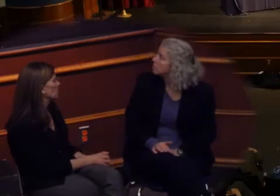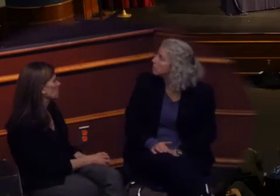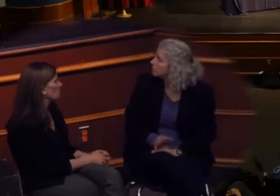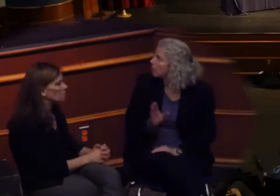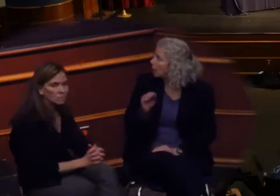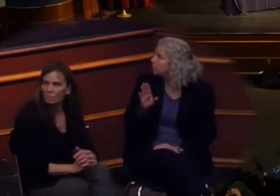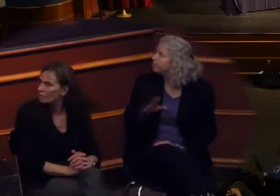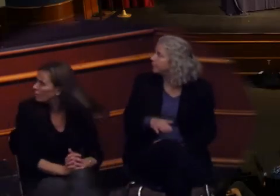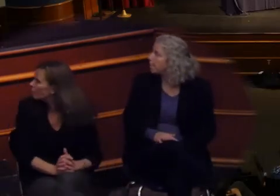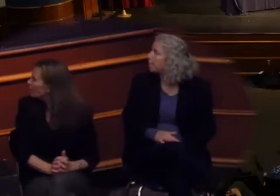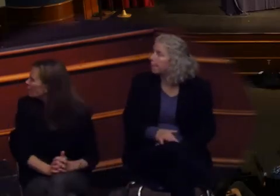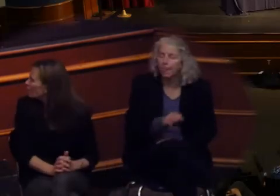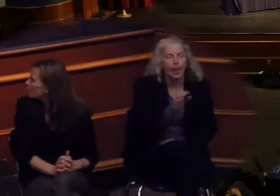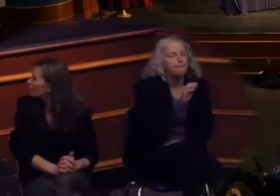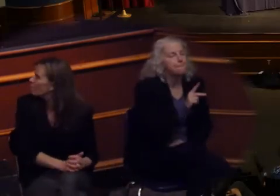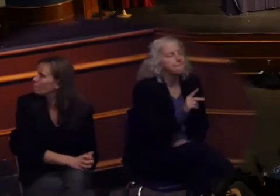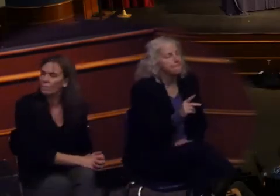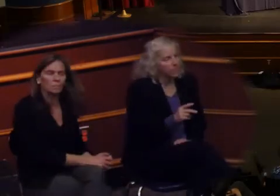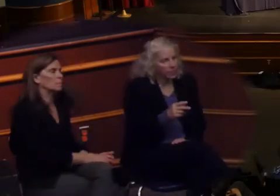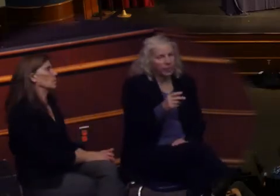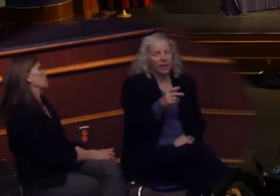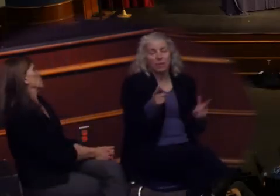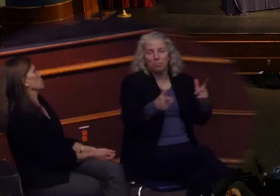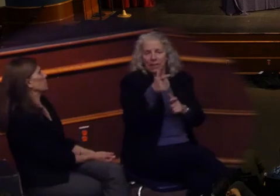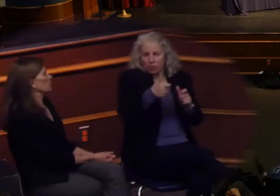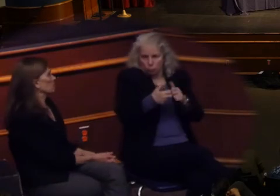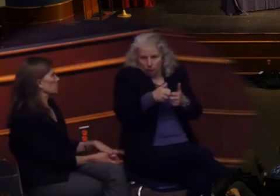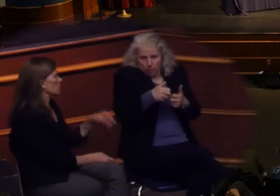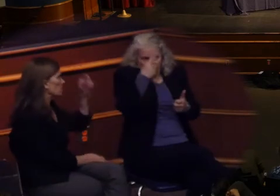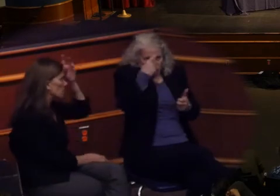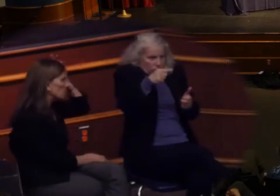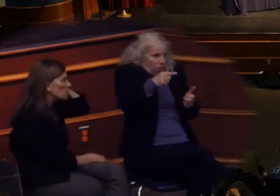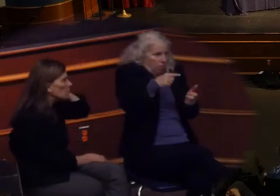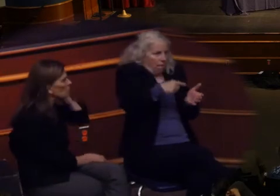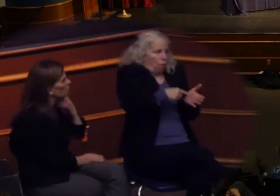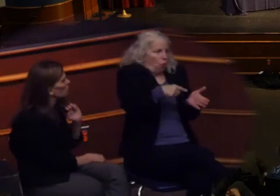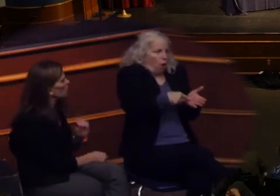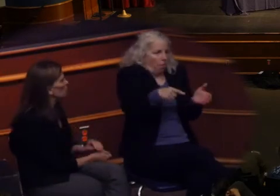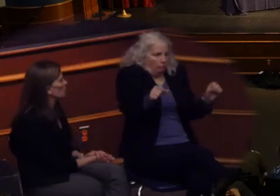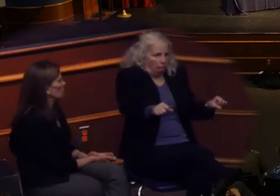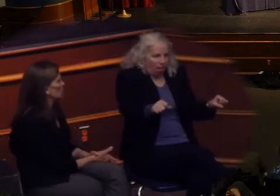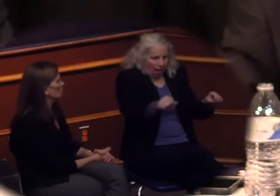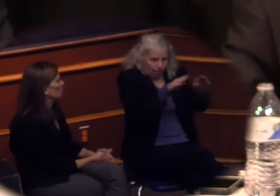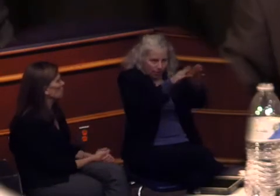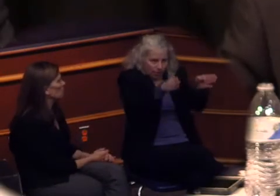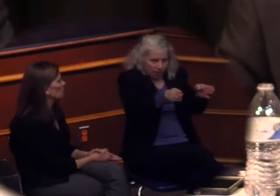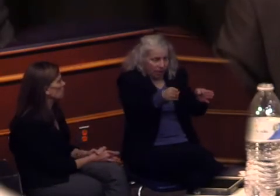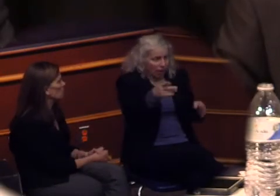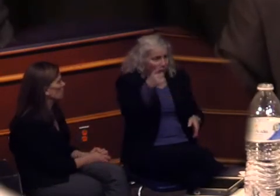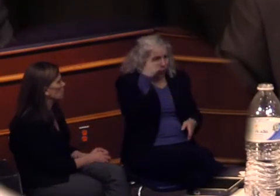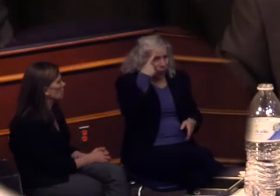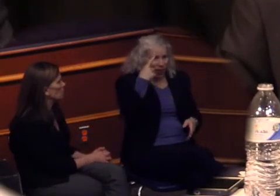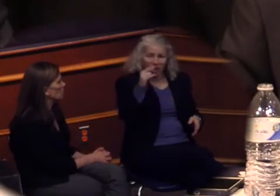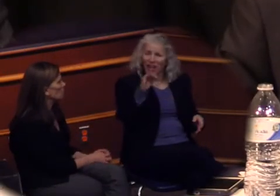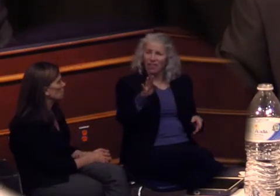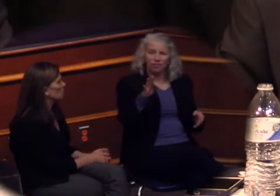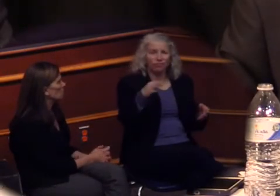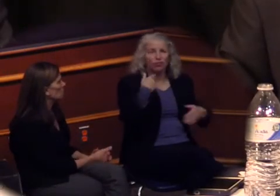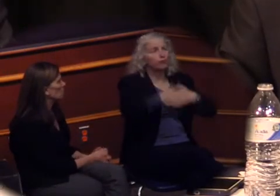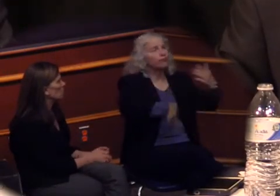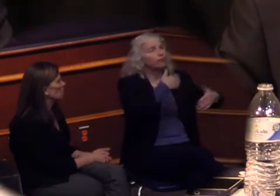Okay. Well, the biggest problem with affordable housing is the assumption that the market can solve this by itself.